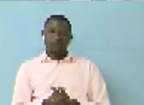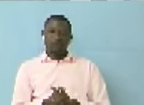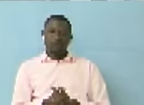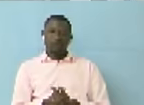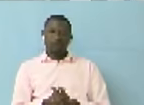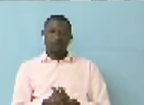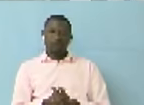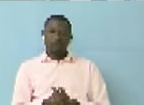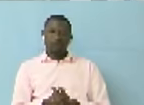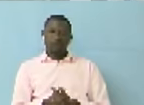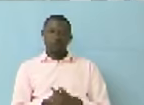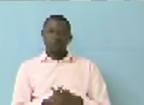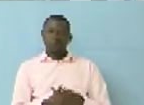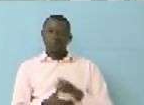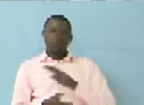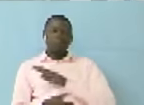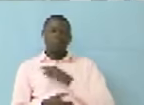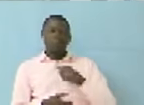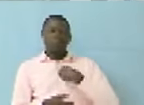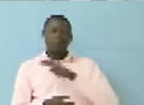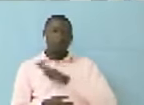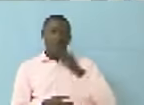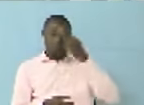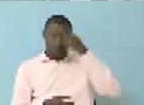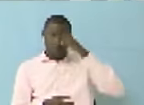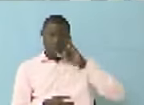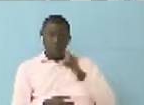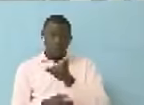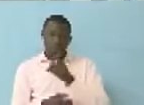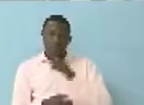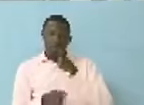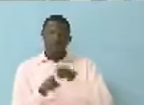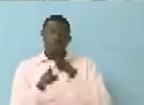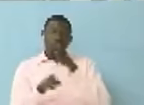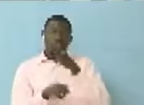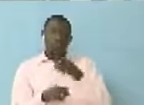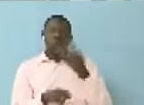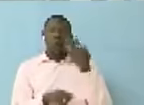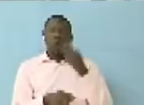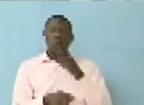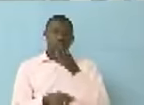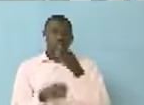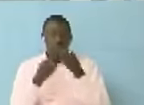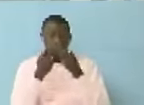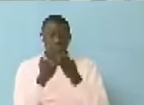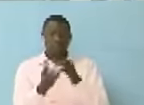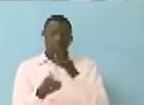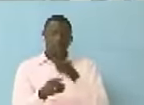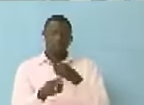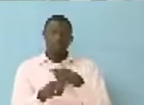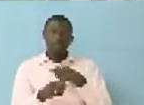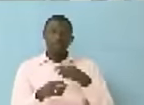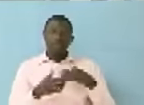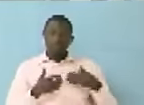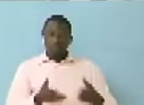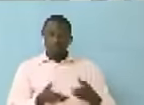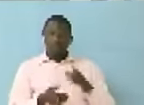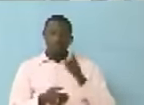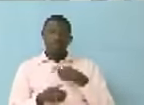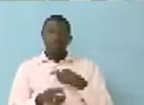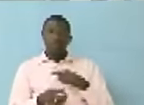Council, I disagree with you when you say Council man song e me nyin foko that the confessions were as a result